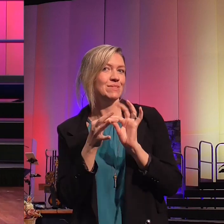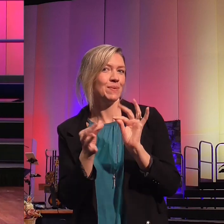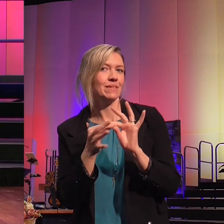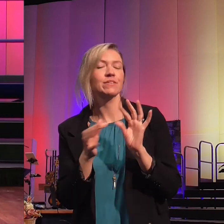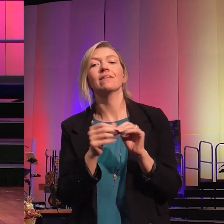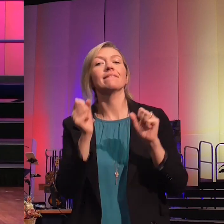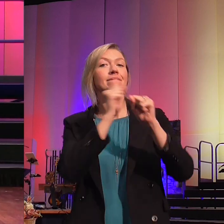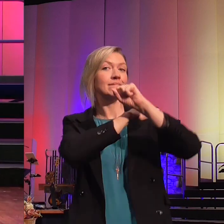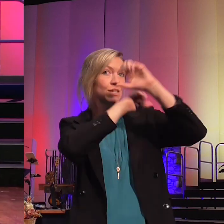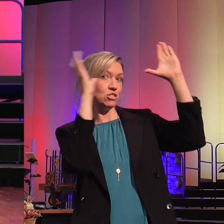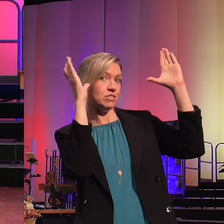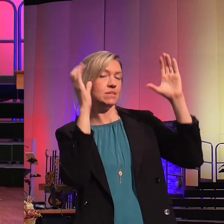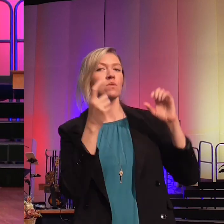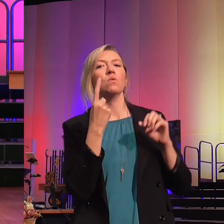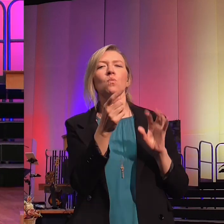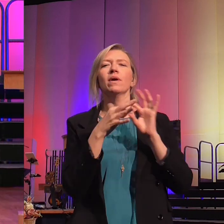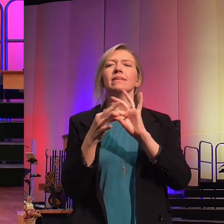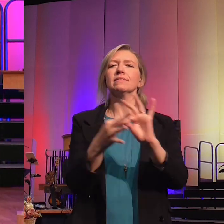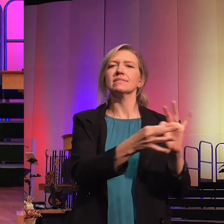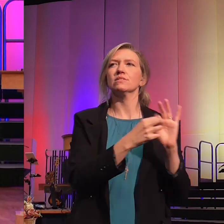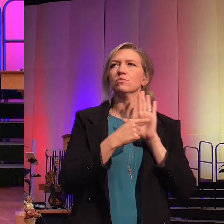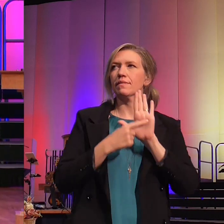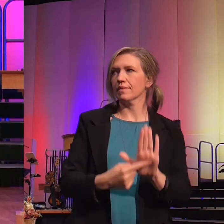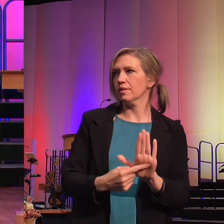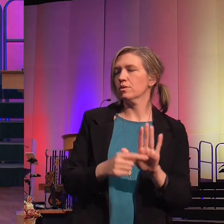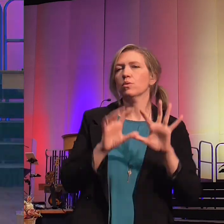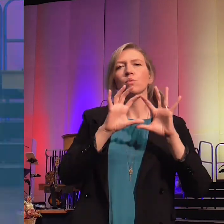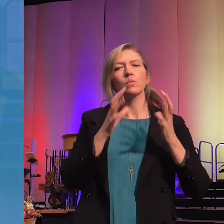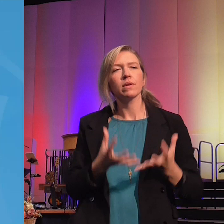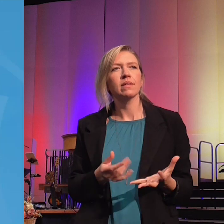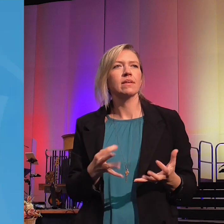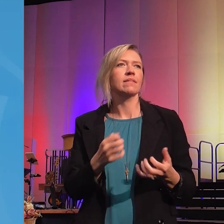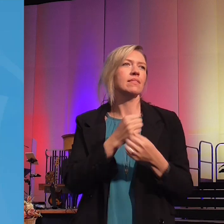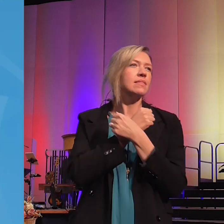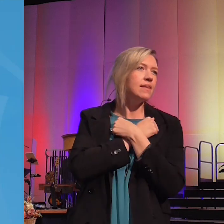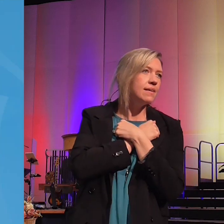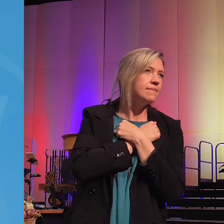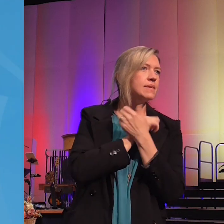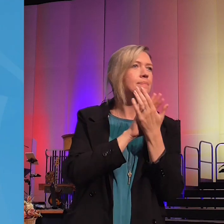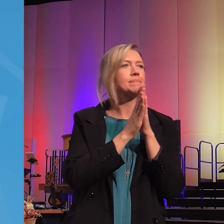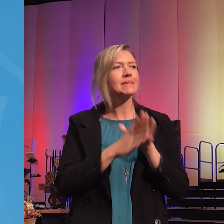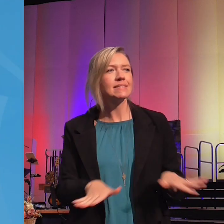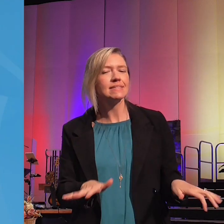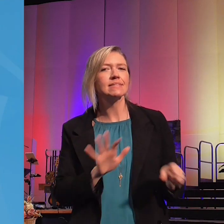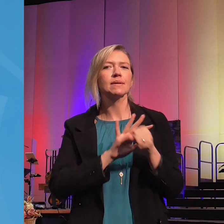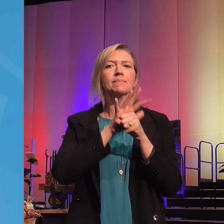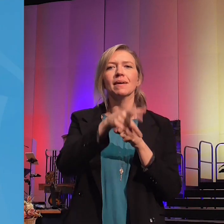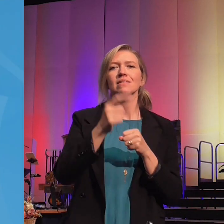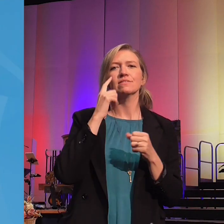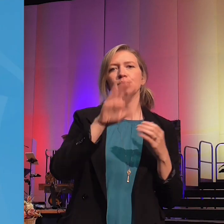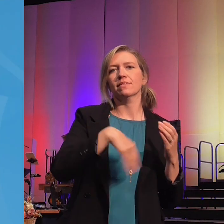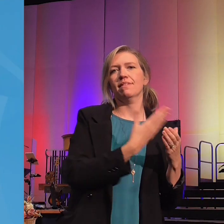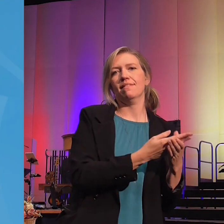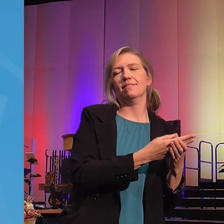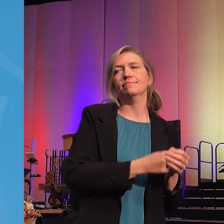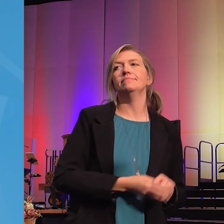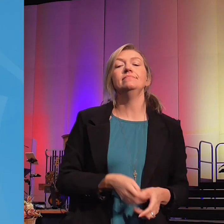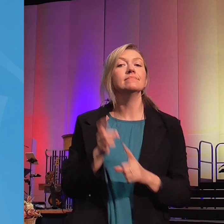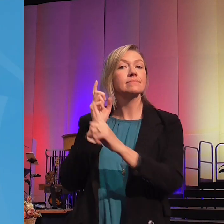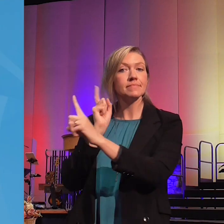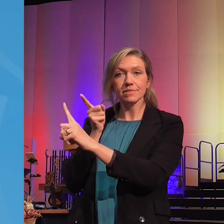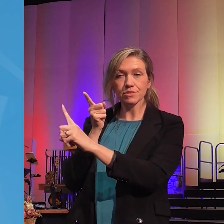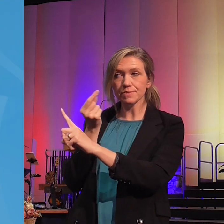like this. Our vision: oneness revealed, a world of love, peace, and abundance for